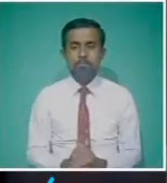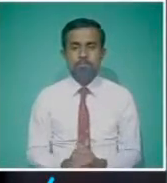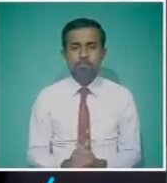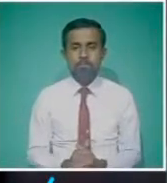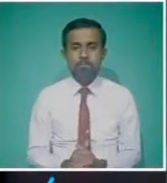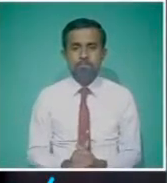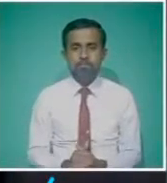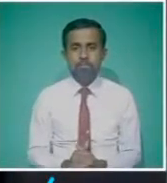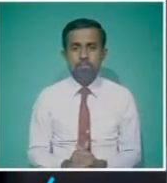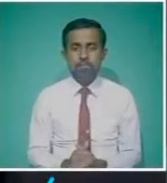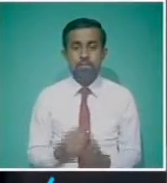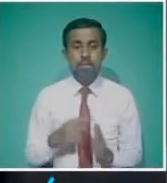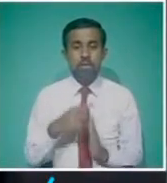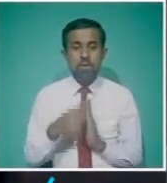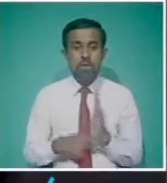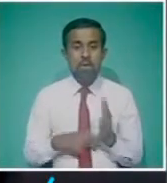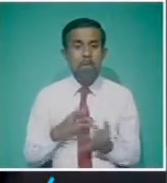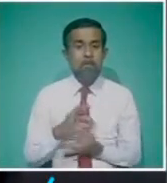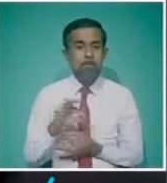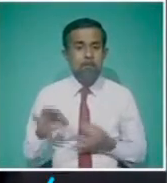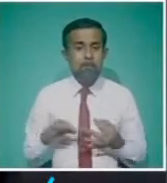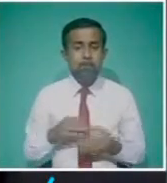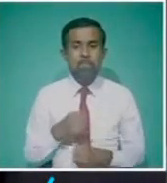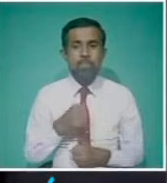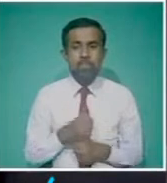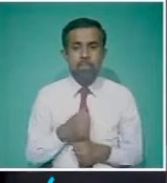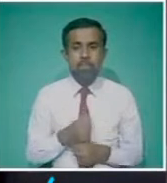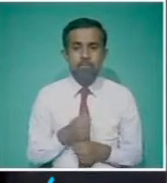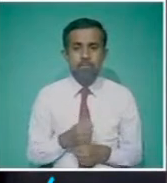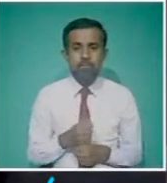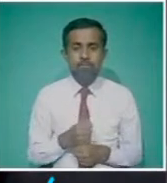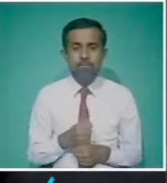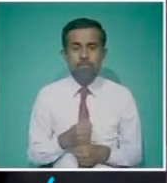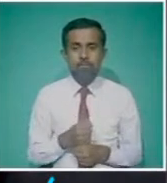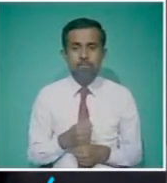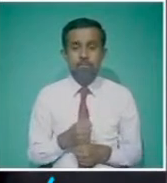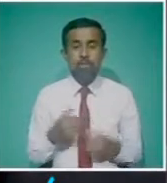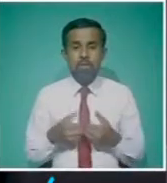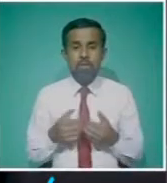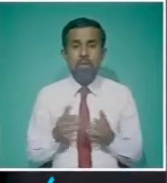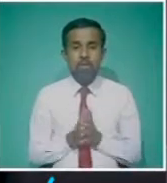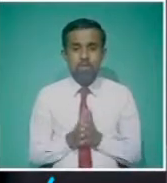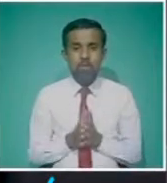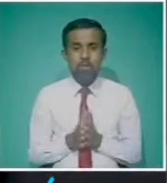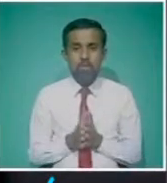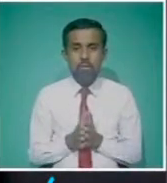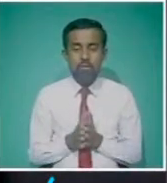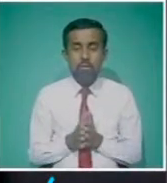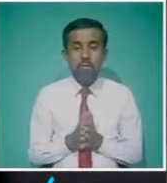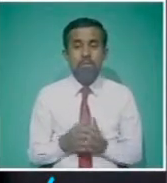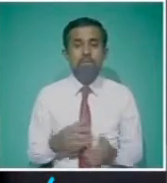Democratic Socialist Republic of Sri Lanka, pays its deepest sympathies to